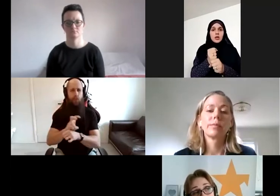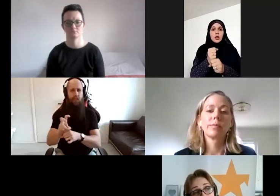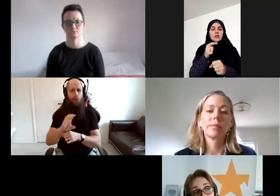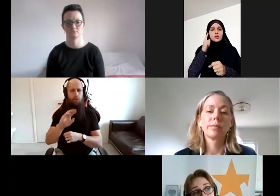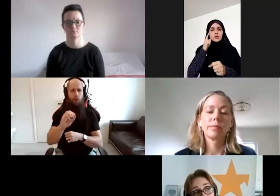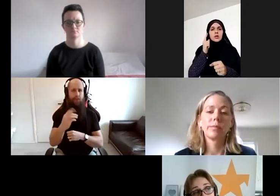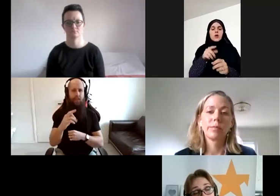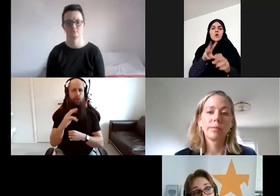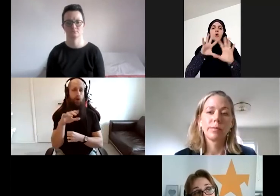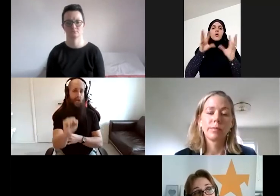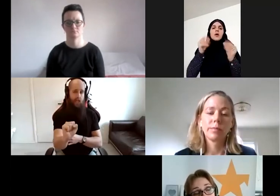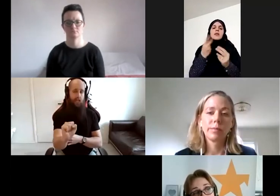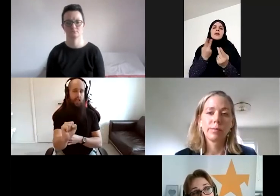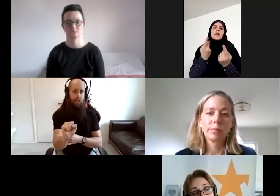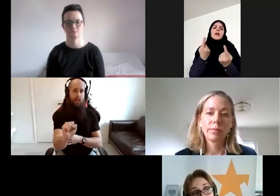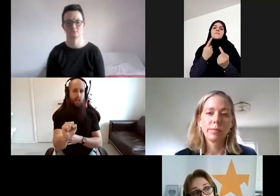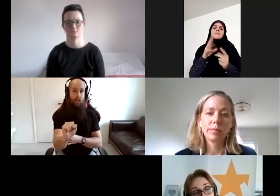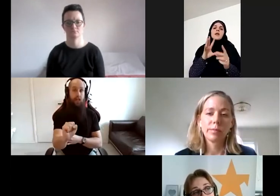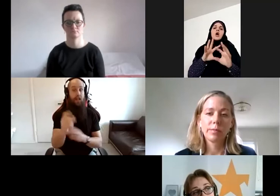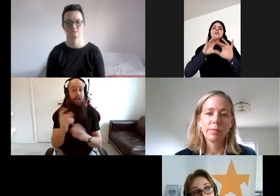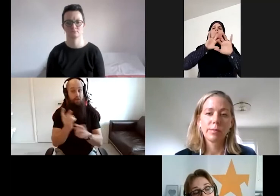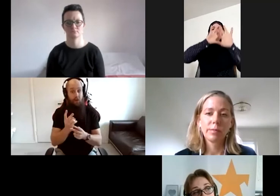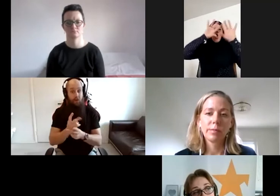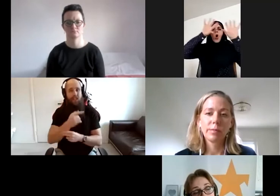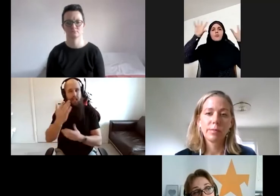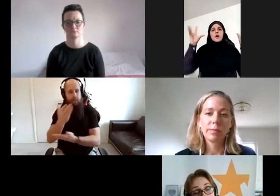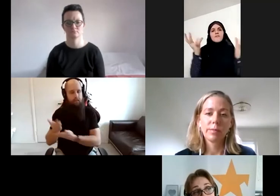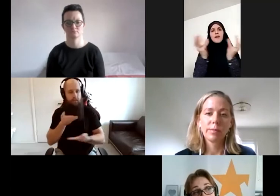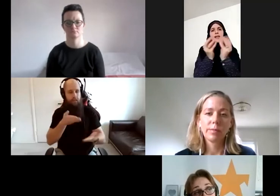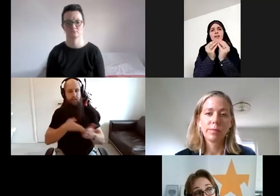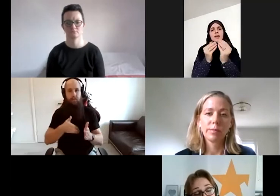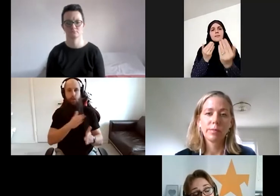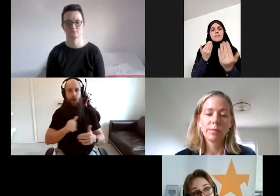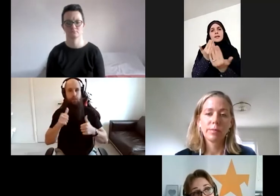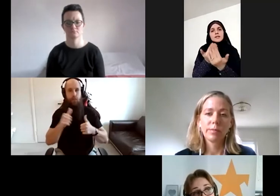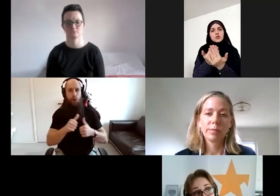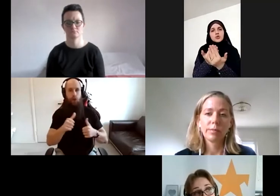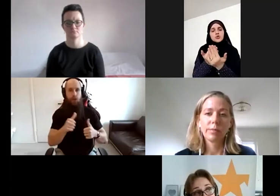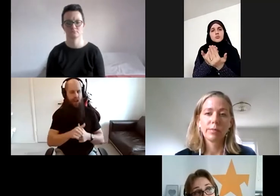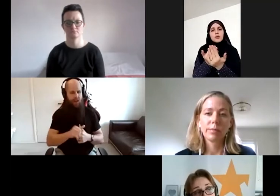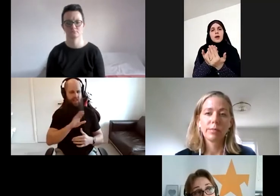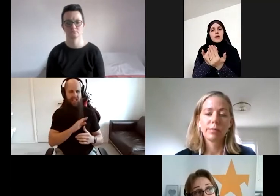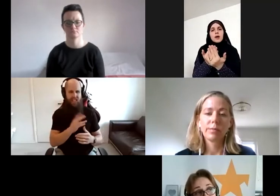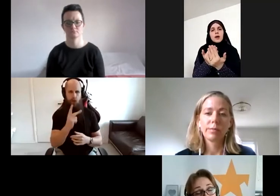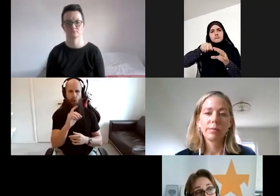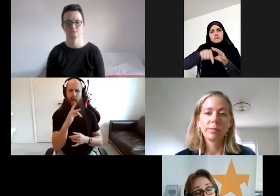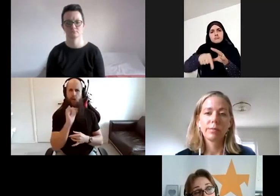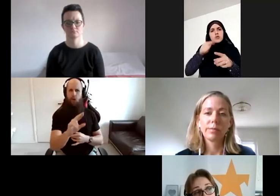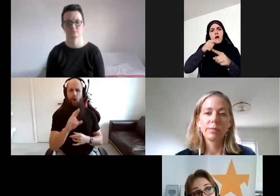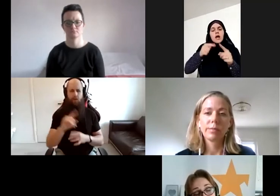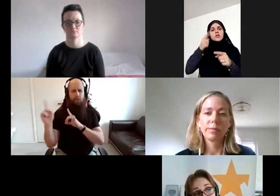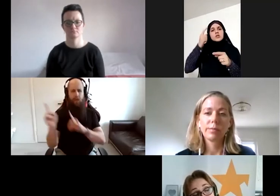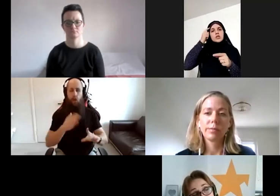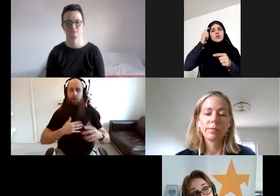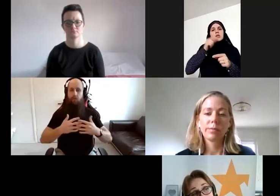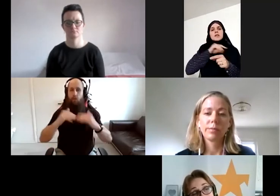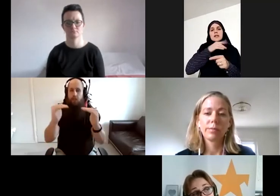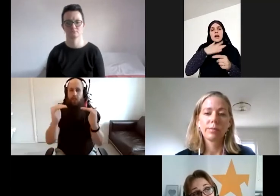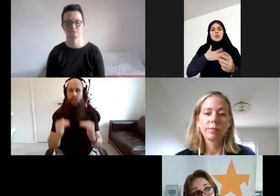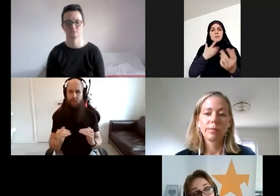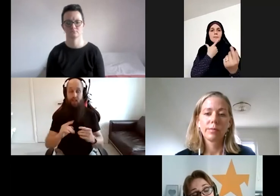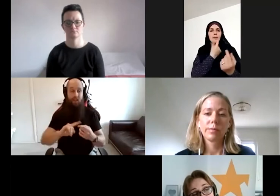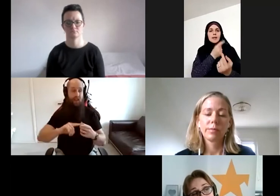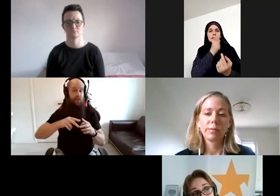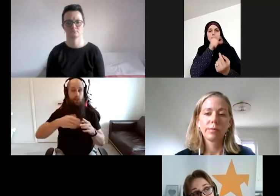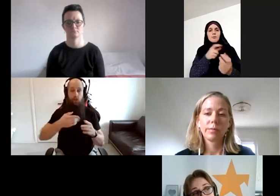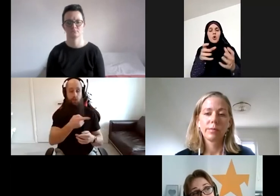give to our partners, to coalitions of persons with disabilities, tool and knowledge and